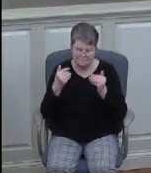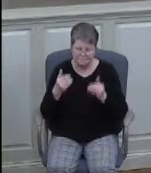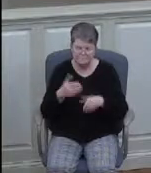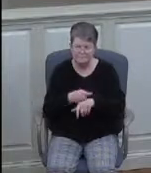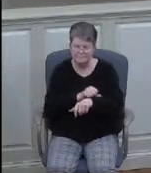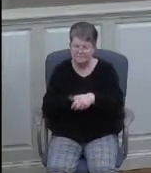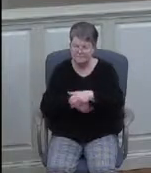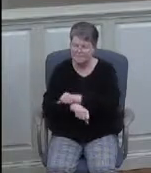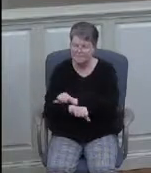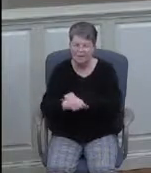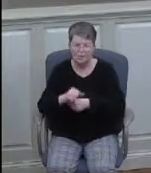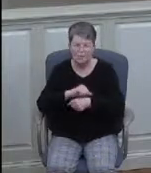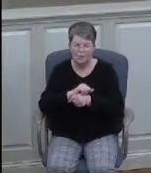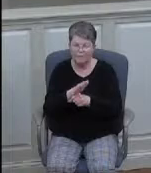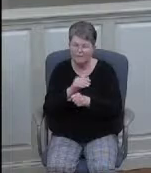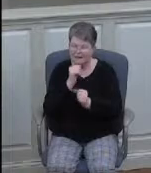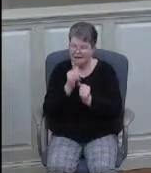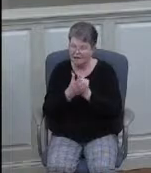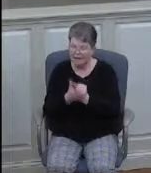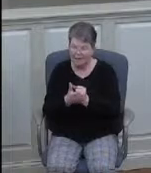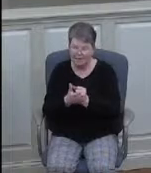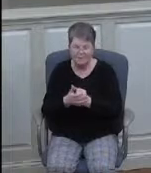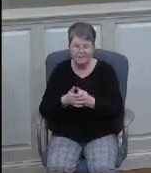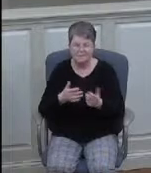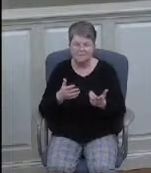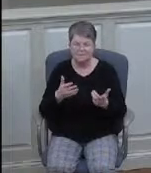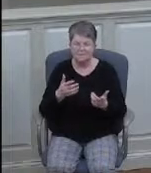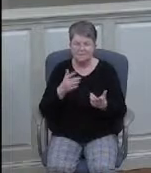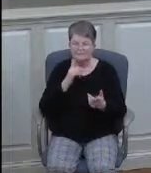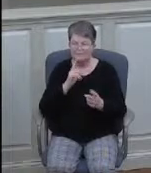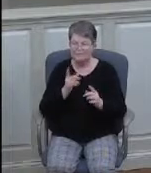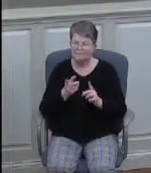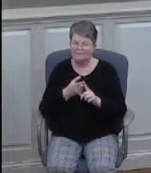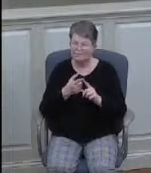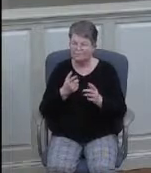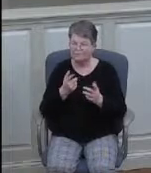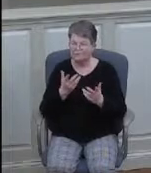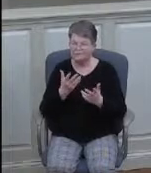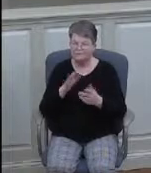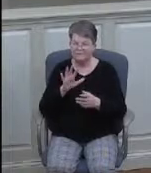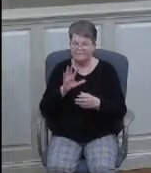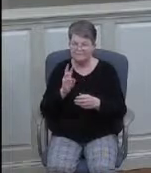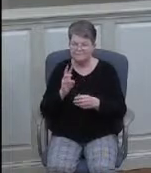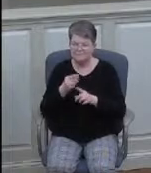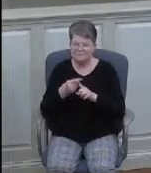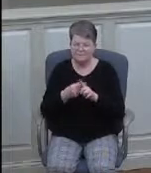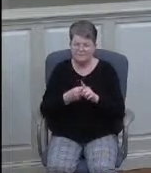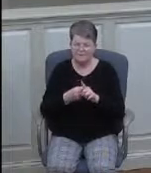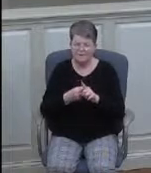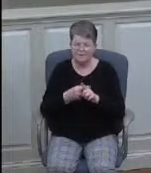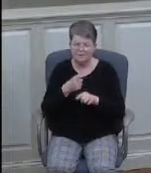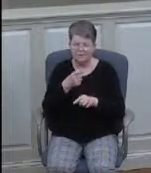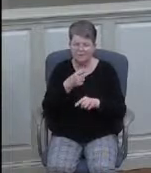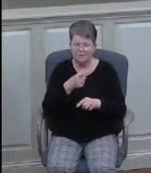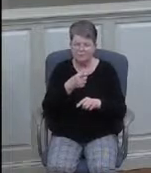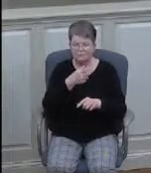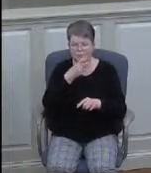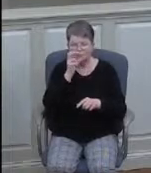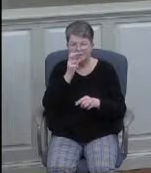COVID didn't help. I would say for the first 5 or 6 months, months you were drinking from the fire